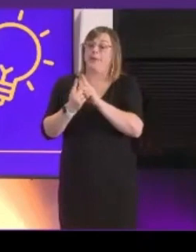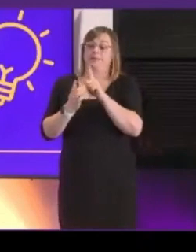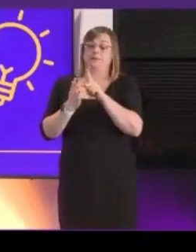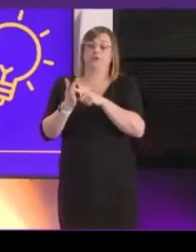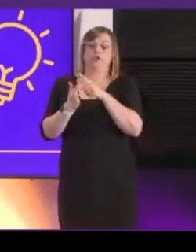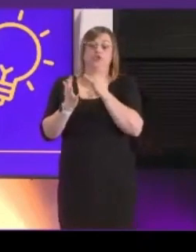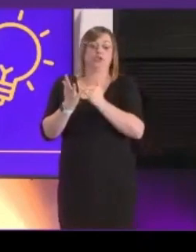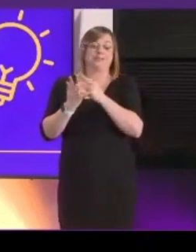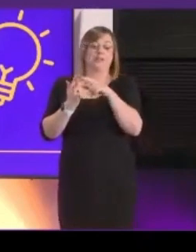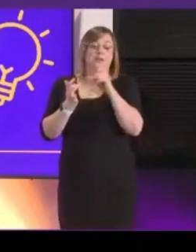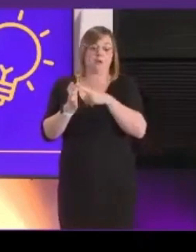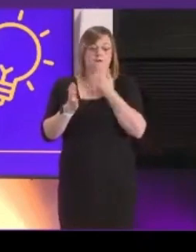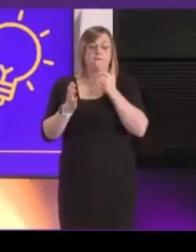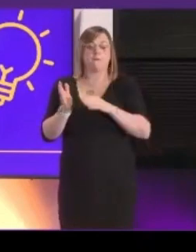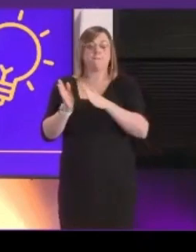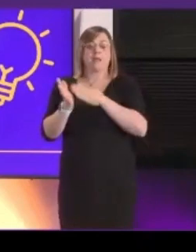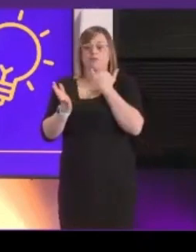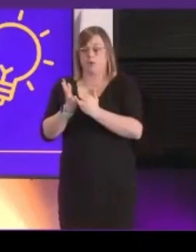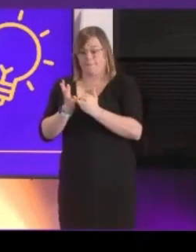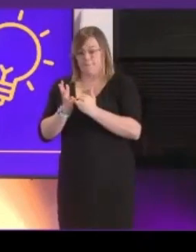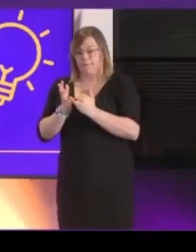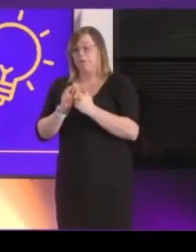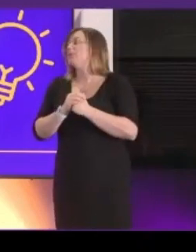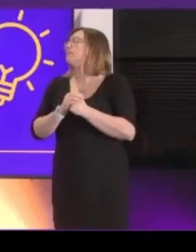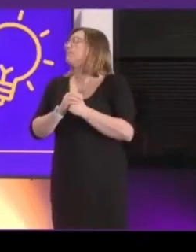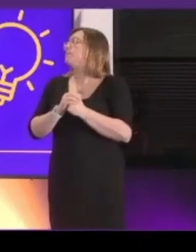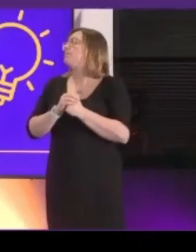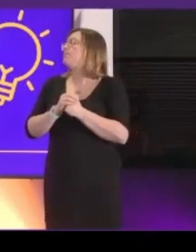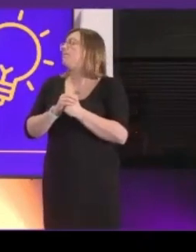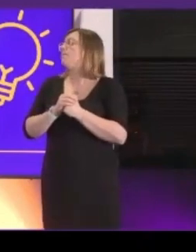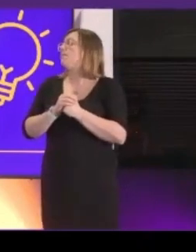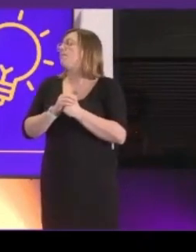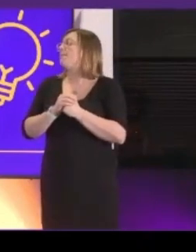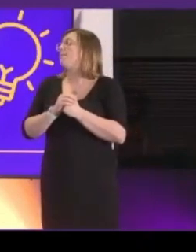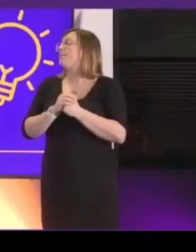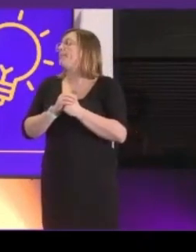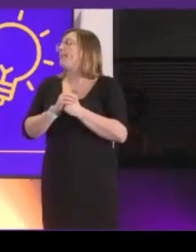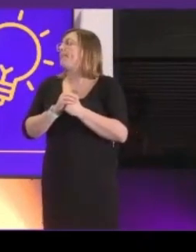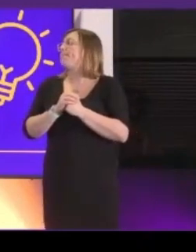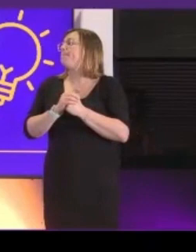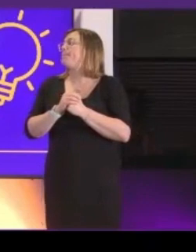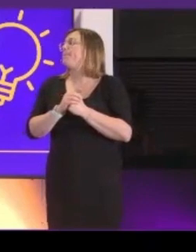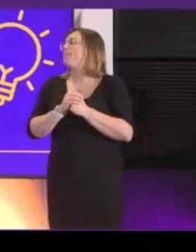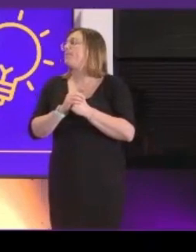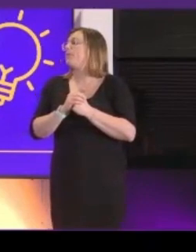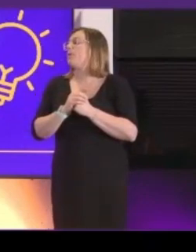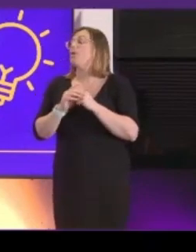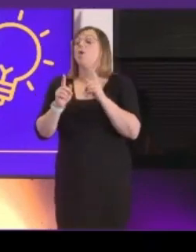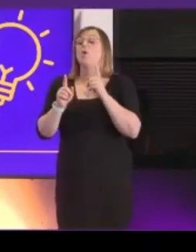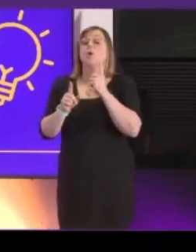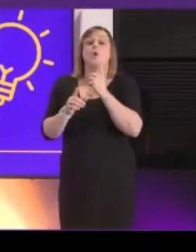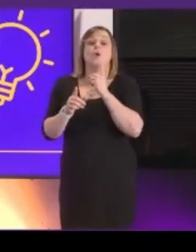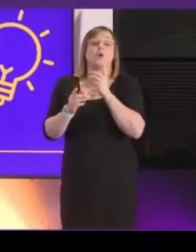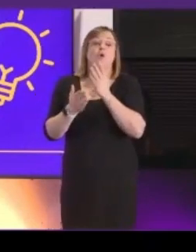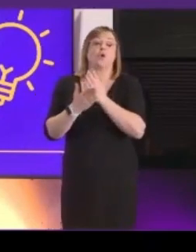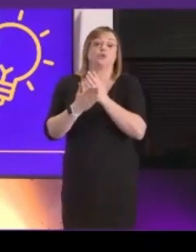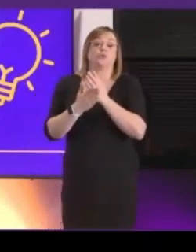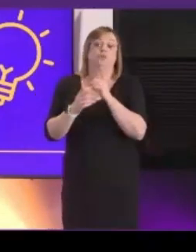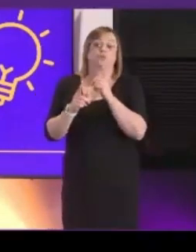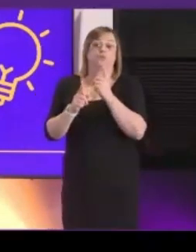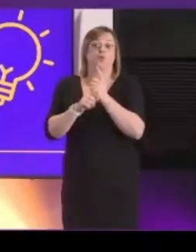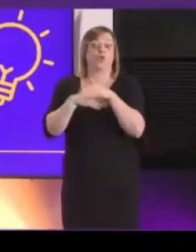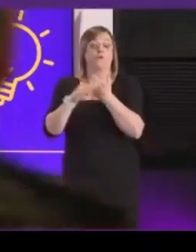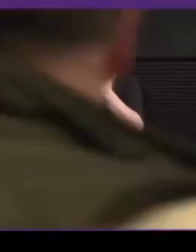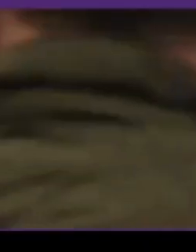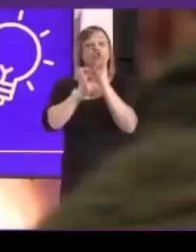from Microsoft, talking about accessibility at Microsoft. And we're also going to be talking about the survey that we ran recently.